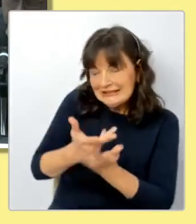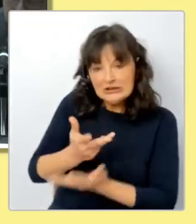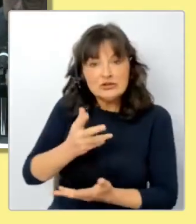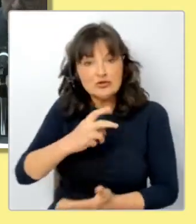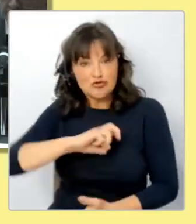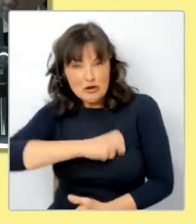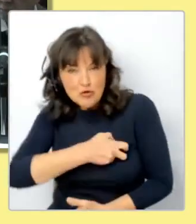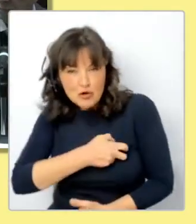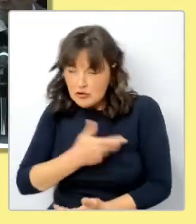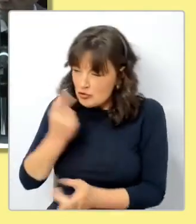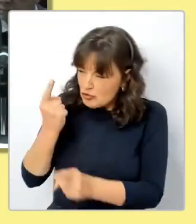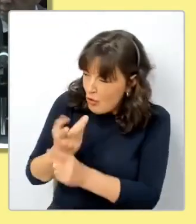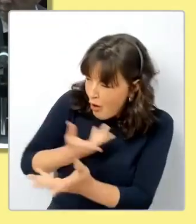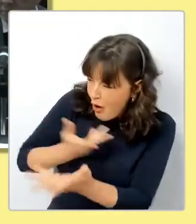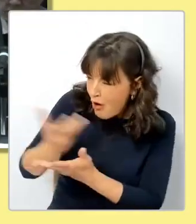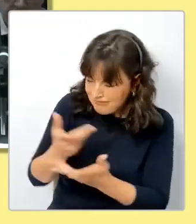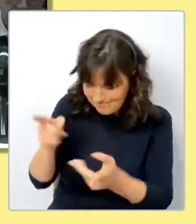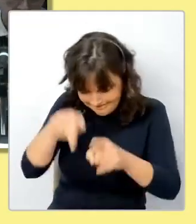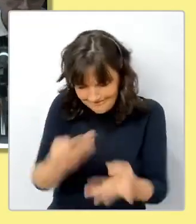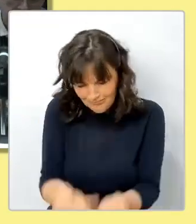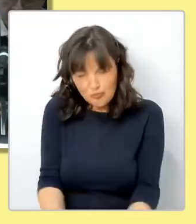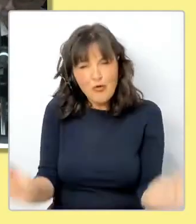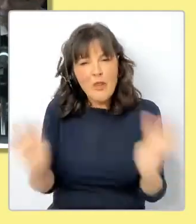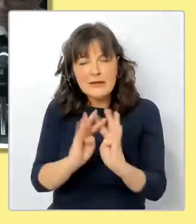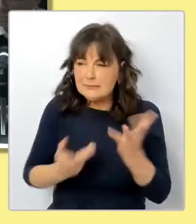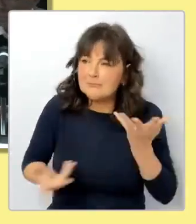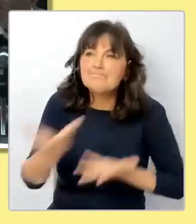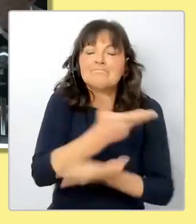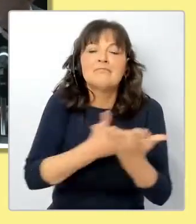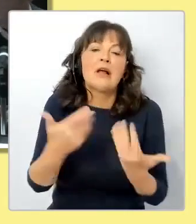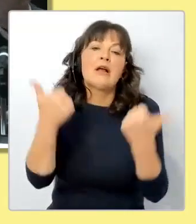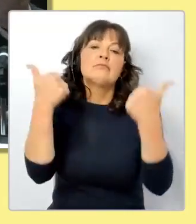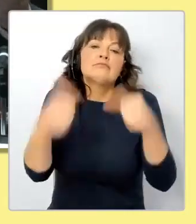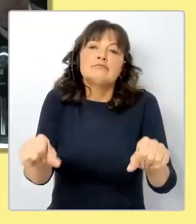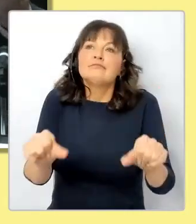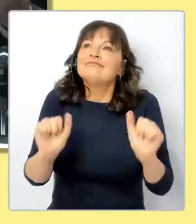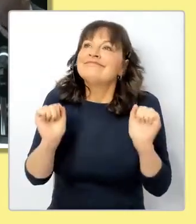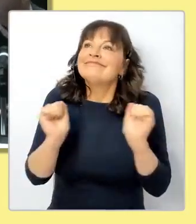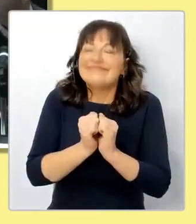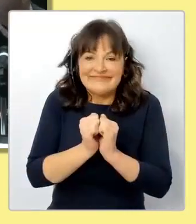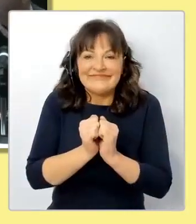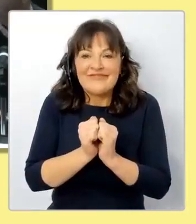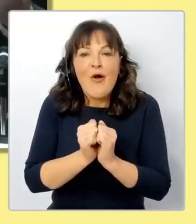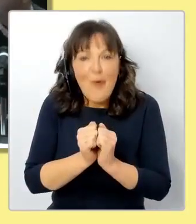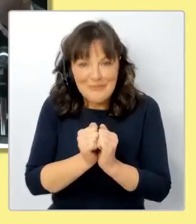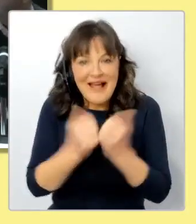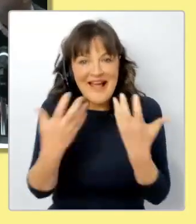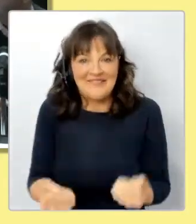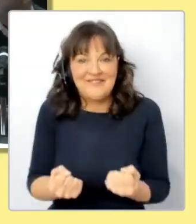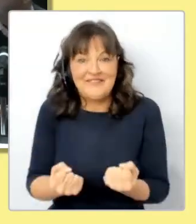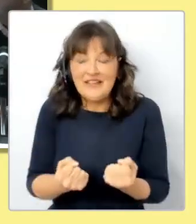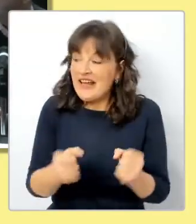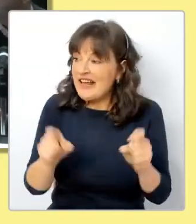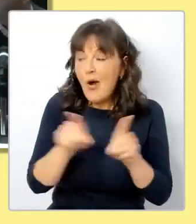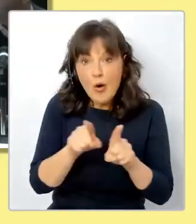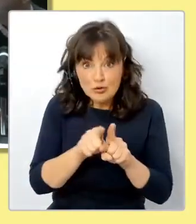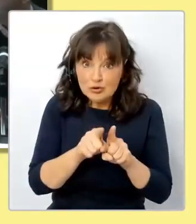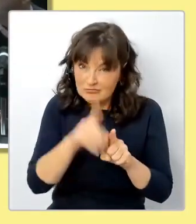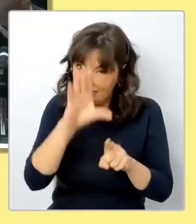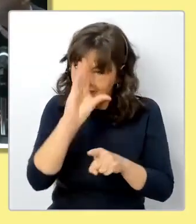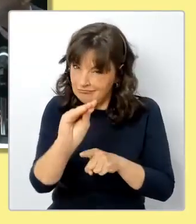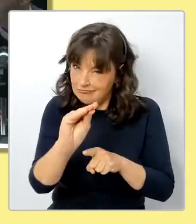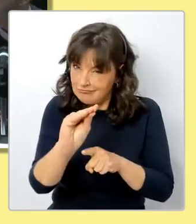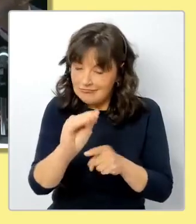them, bring them to the table, and I'm pleased that we found a compromise. And of course, our NHS staff remain the best paid in the entire